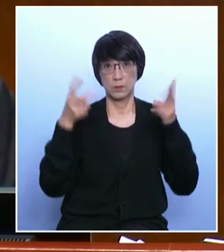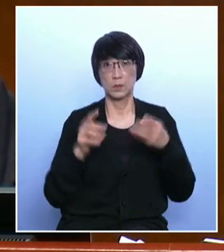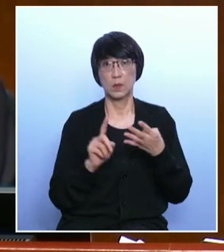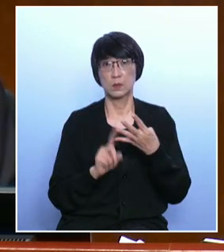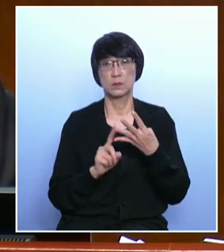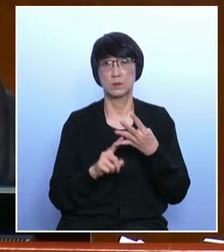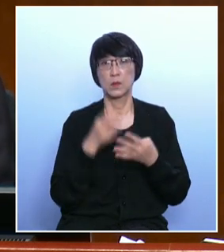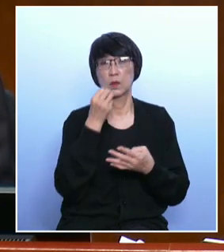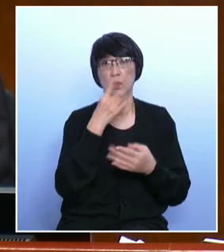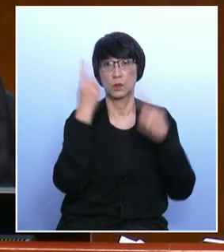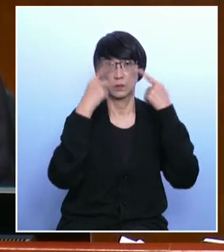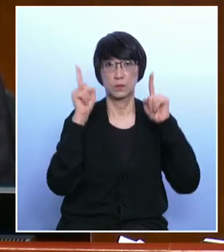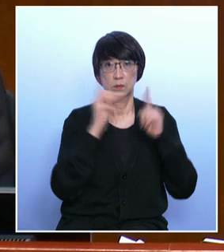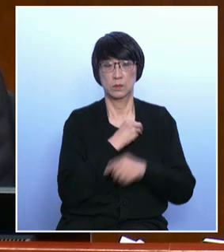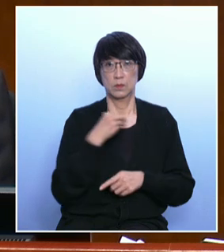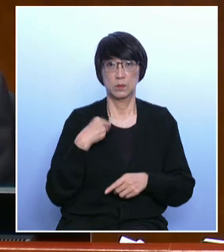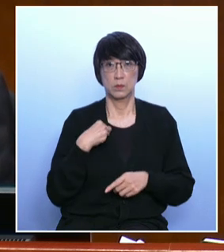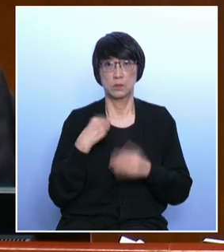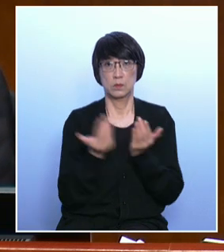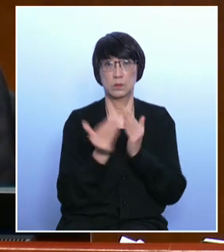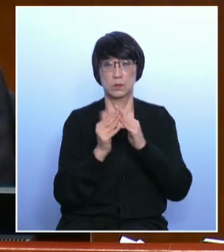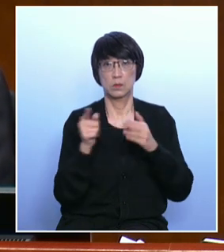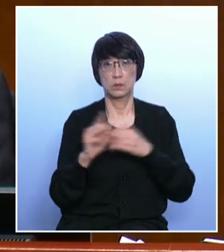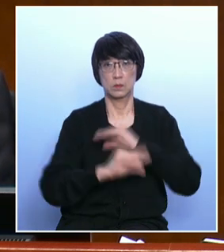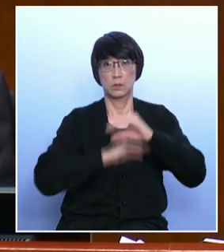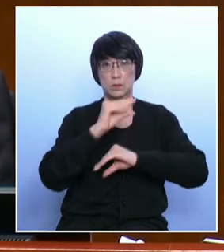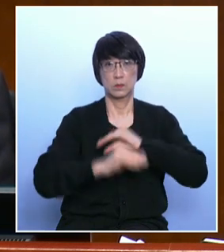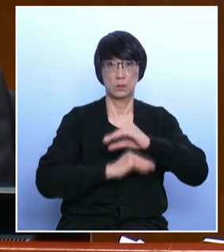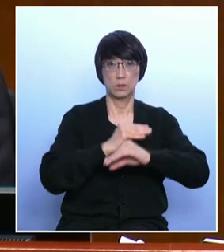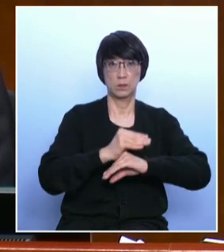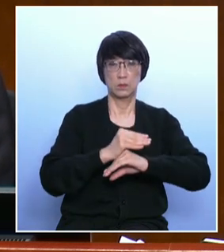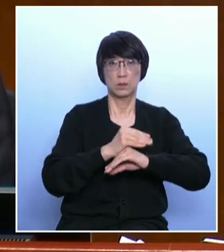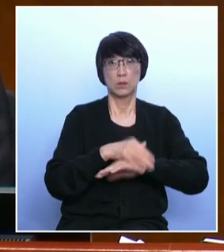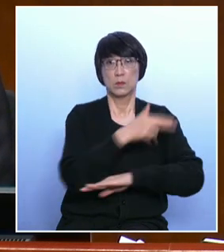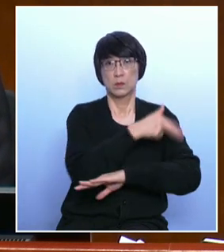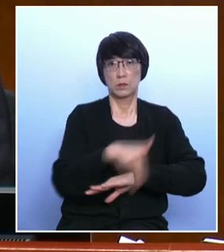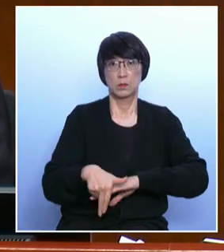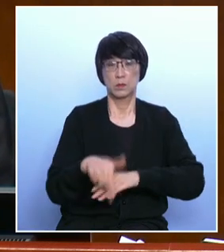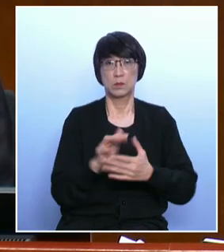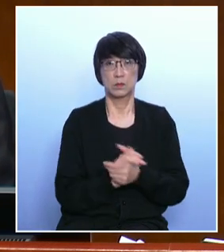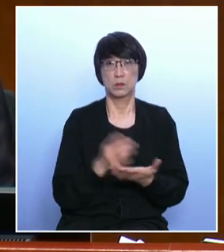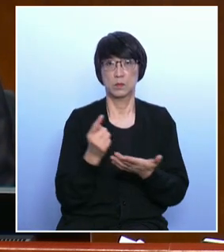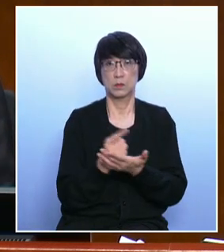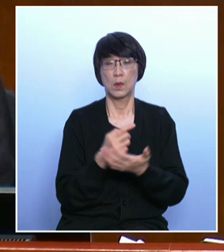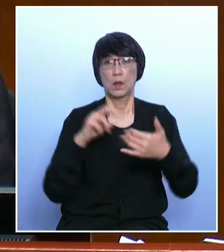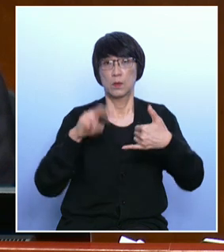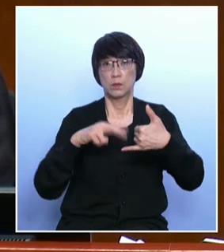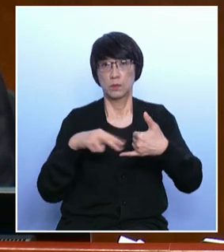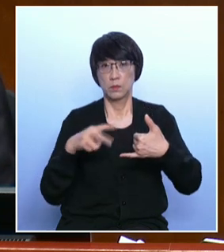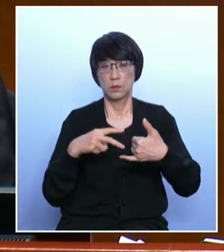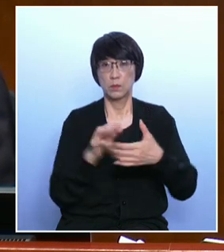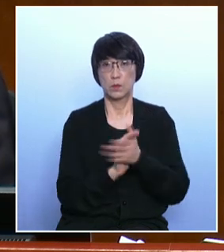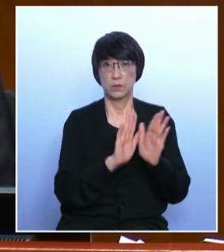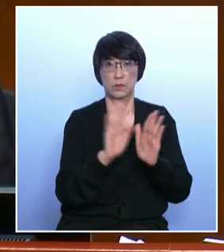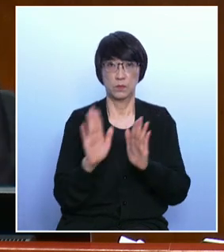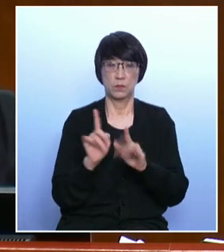agenda item. Let's move on to the next agenda item. Agenda item number 4. Hong Kong New Medicine